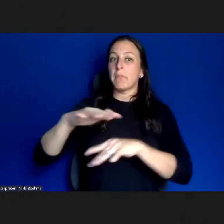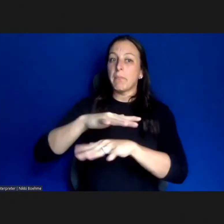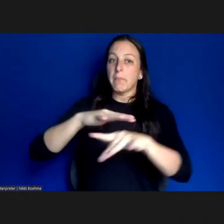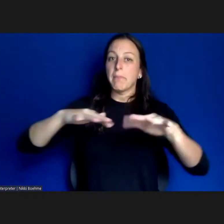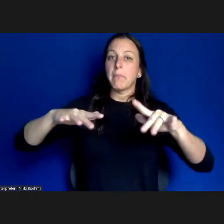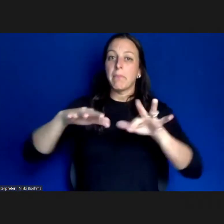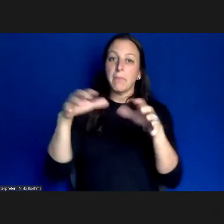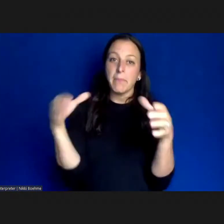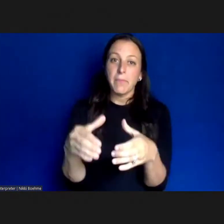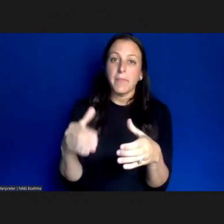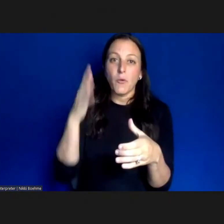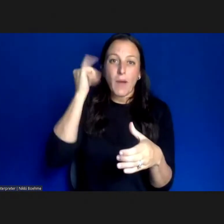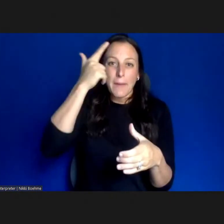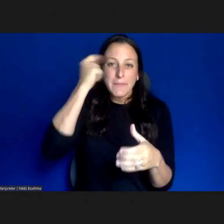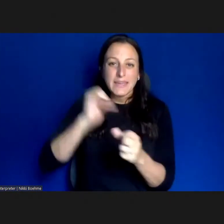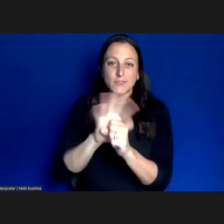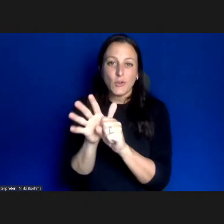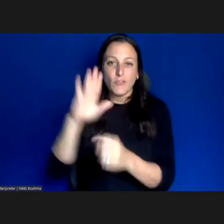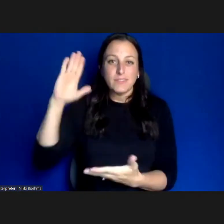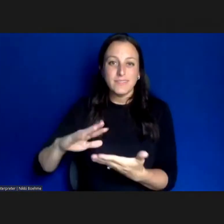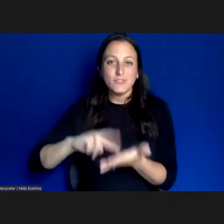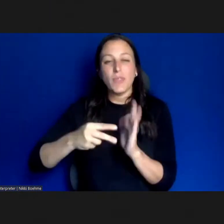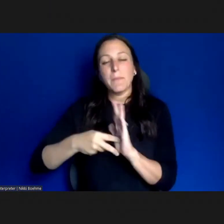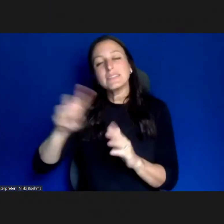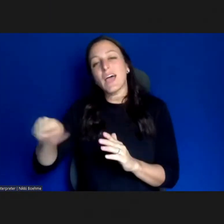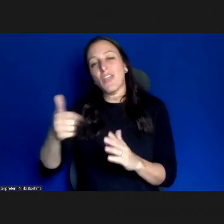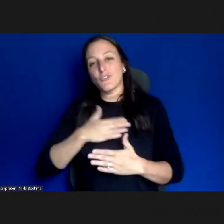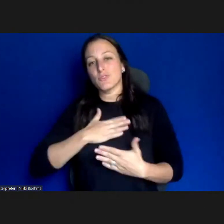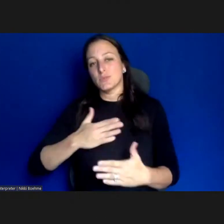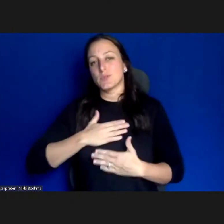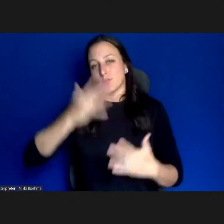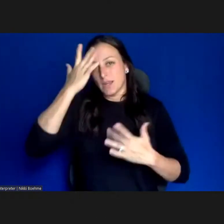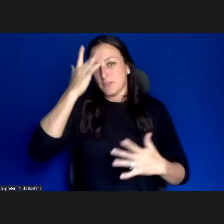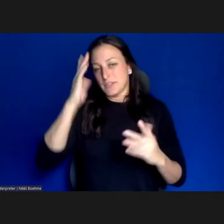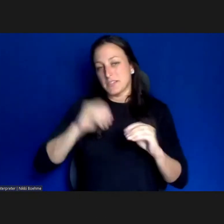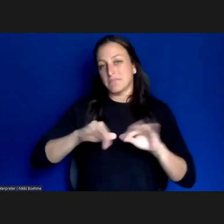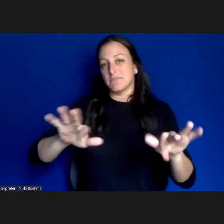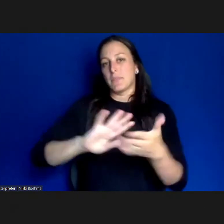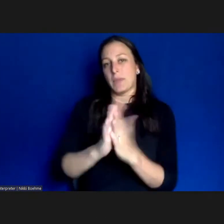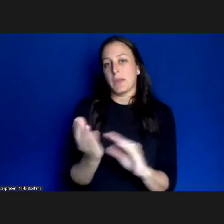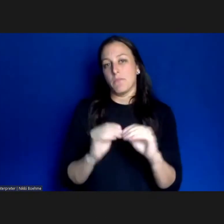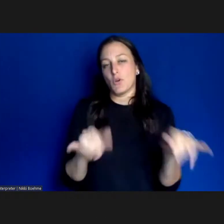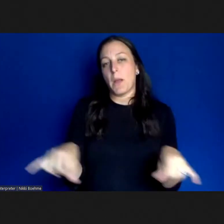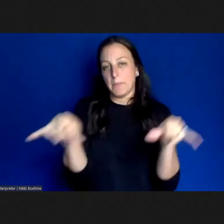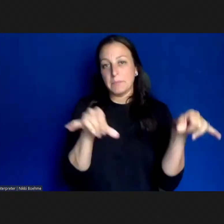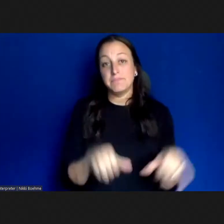dropped in numbers, means other respiratory infections will become more common.